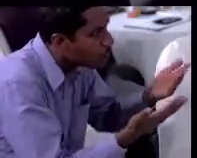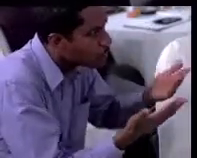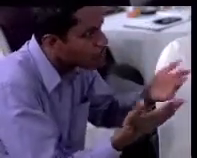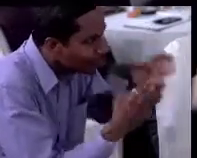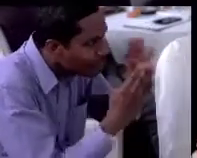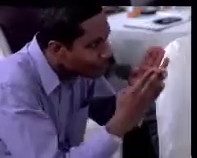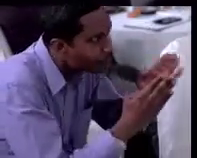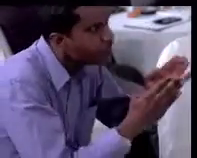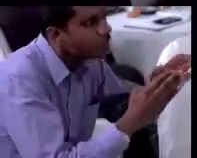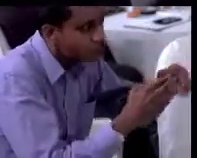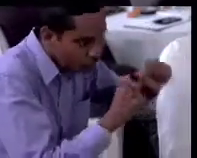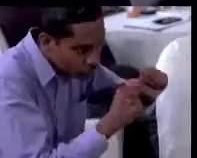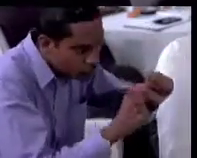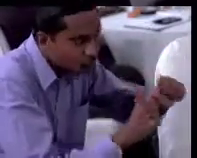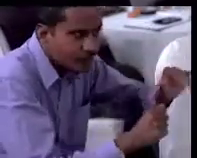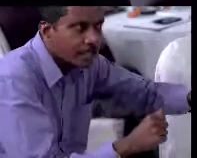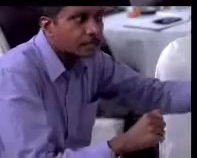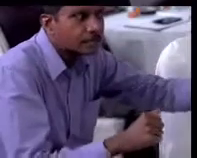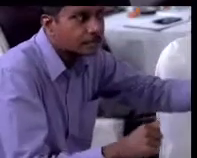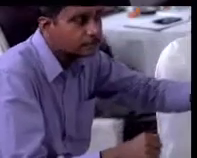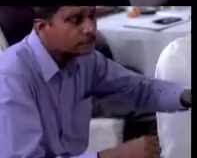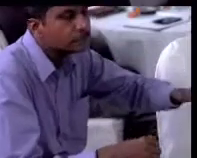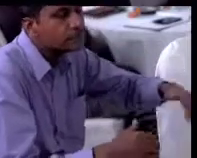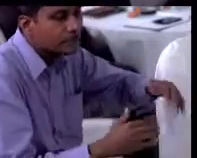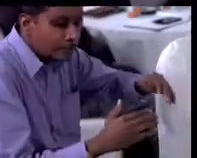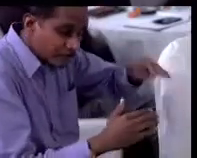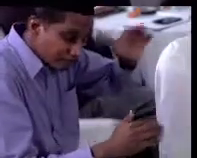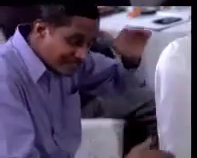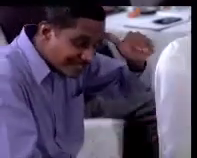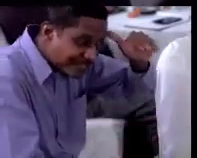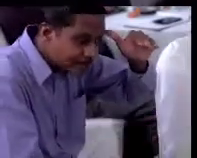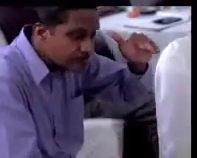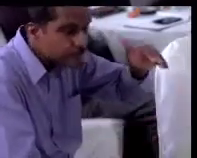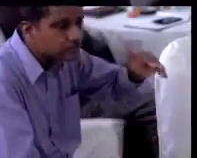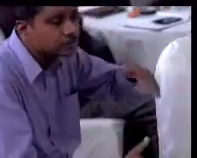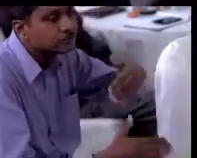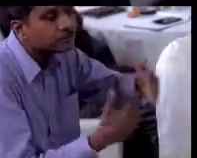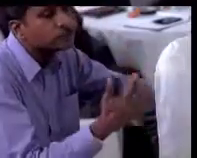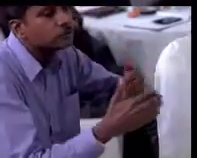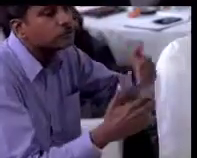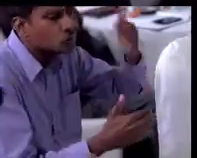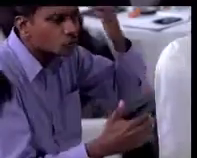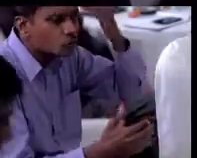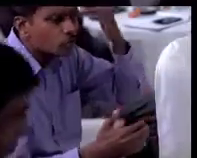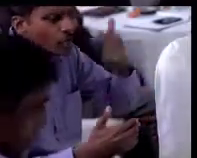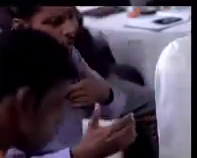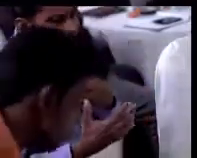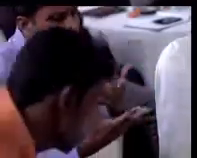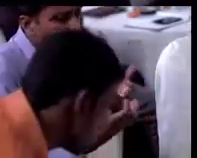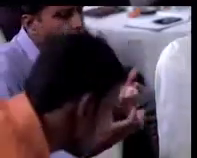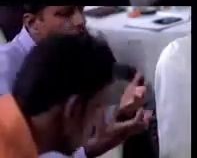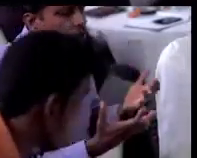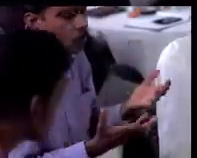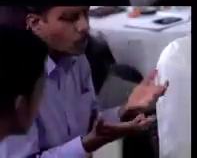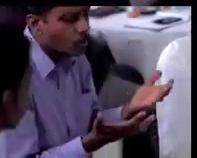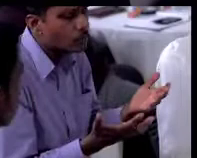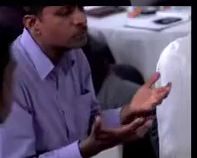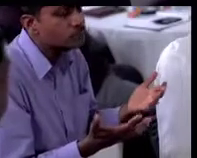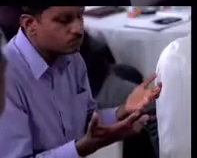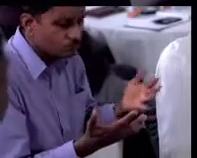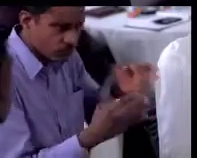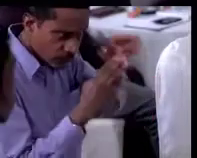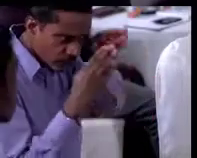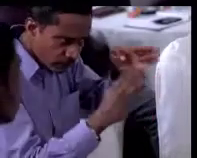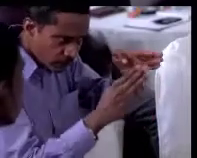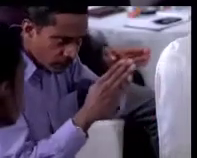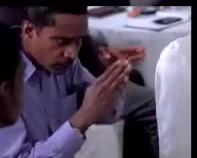worked and left what left and just persisted. I really just had to be persistent and knowing what I wanted for myself